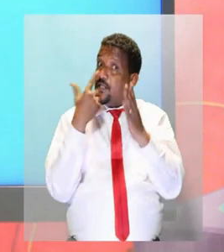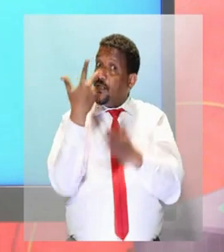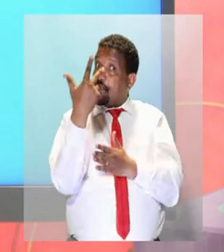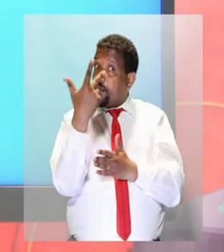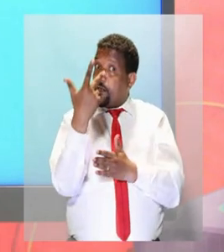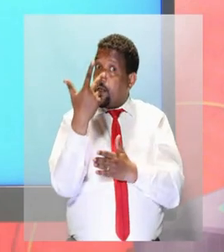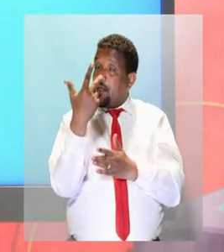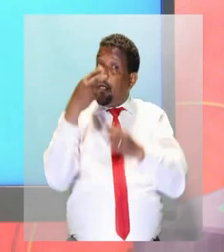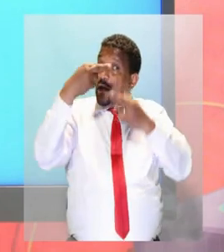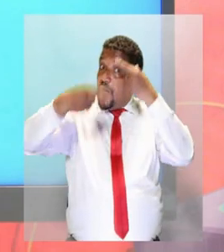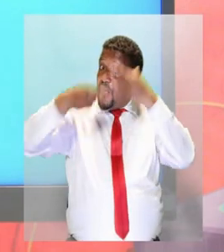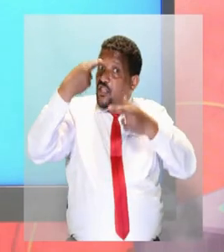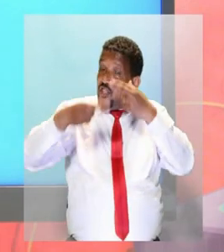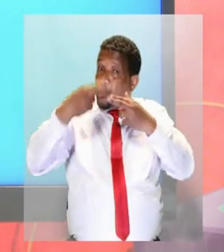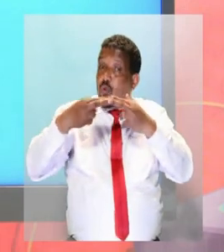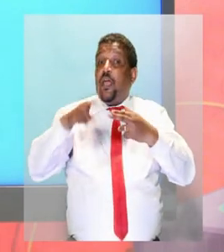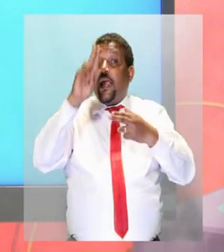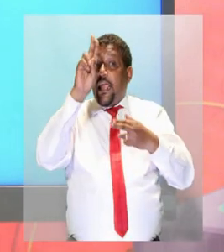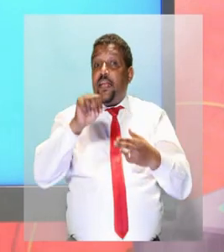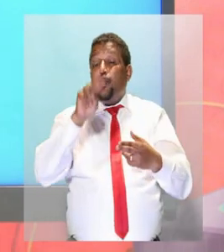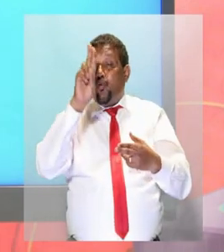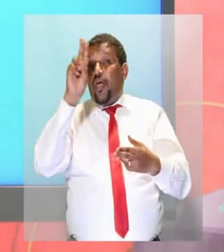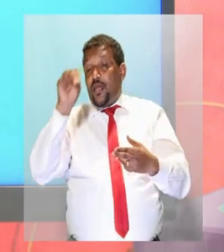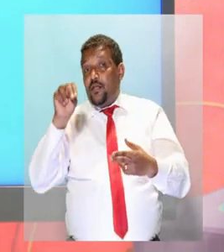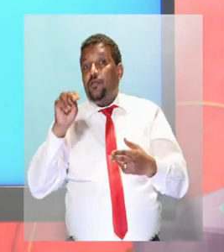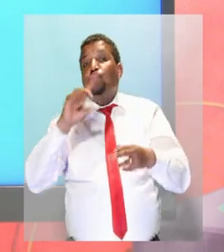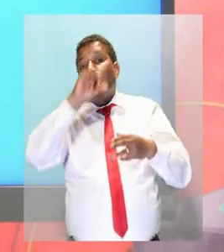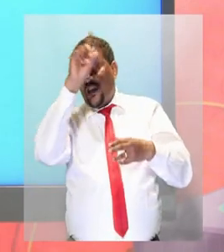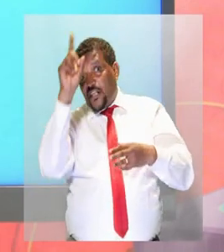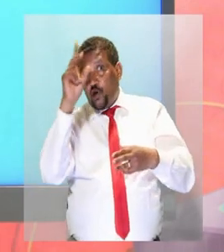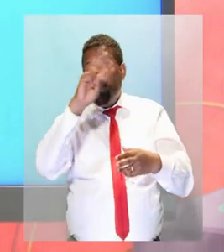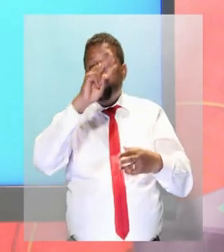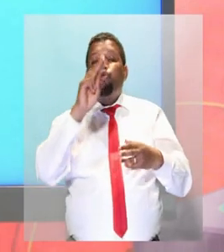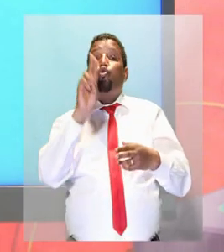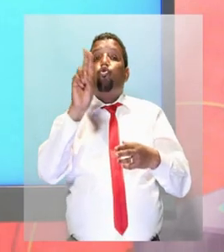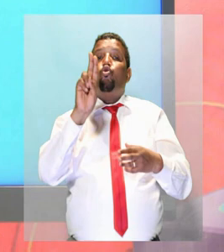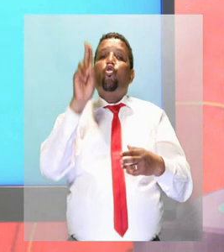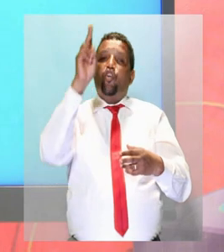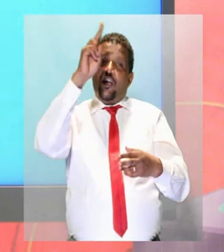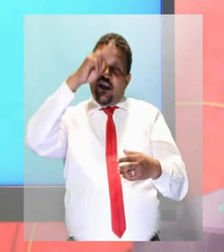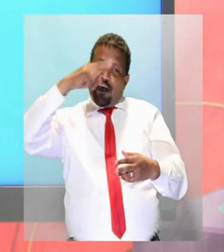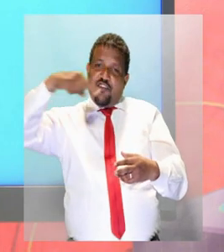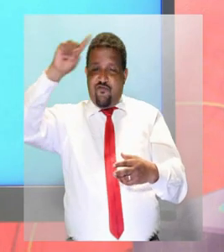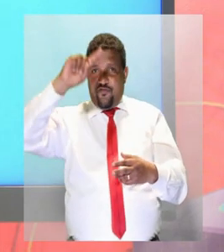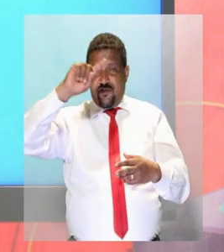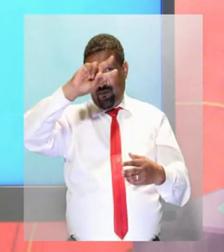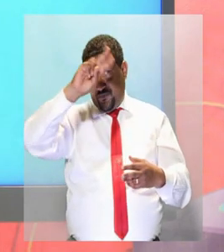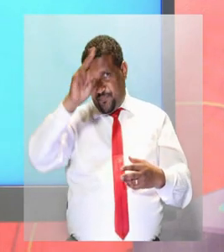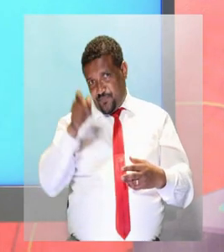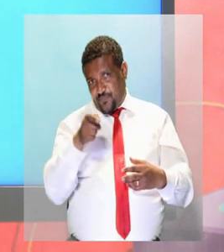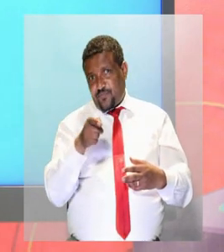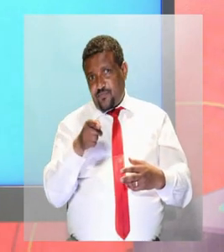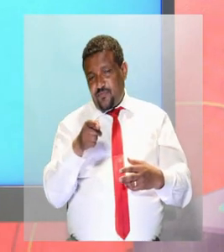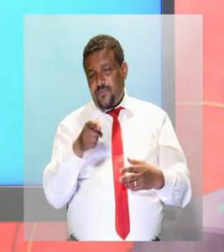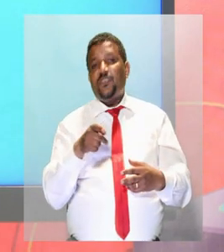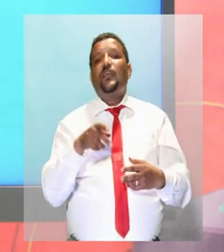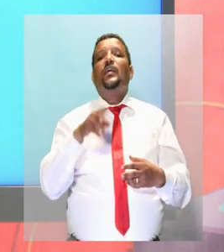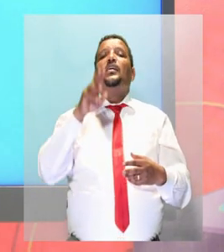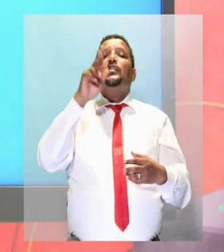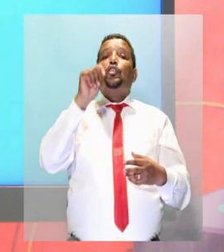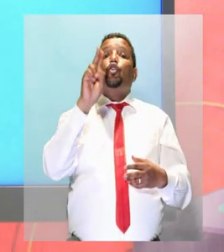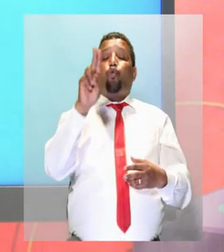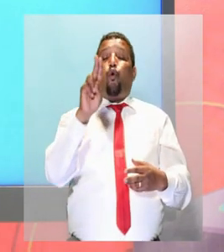three relationships between the mu and the TU curves. First, whenever TU increases, mu